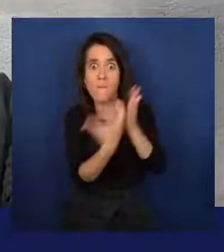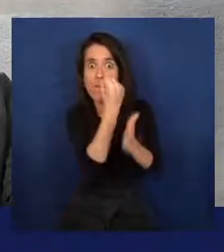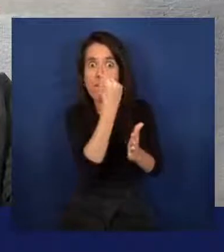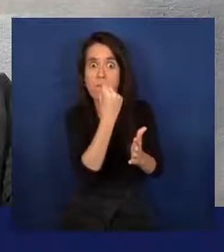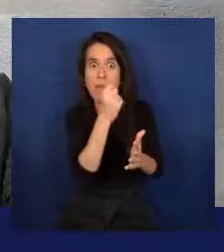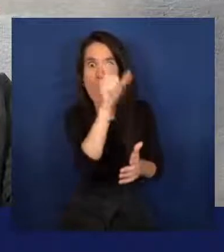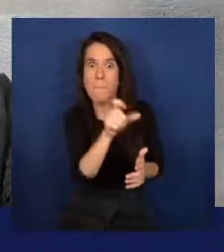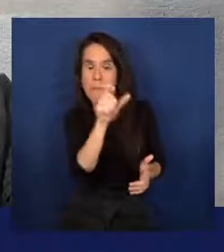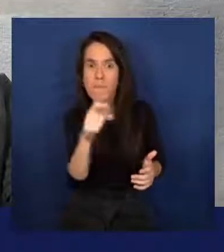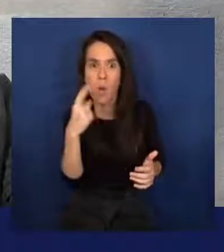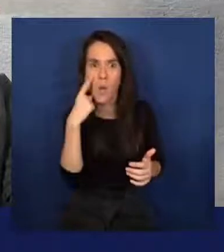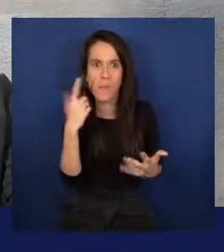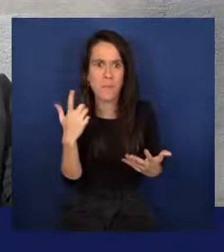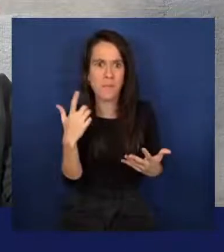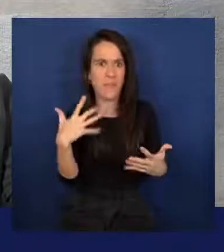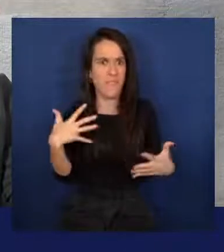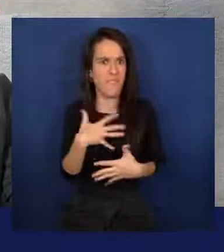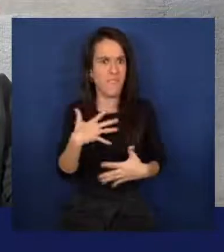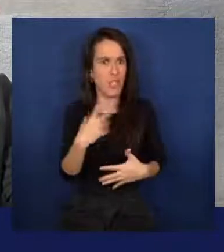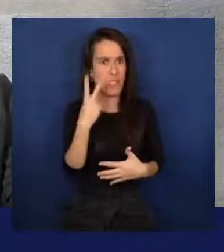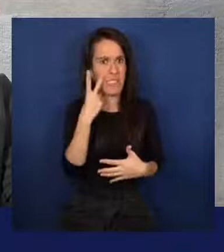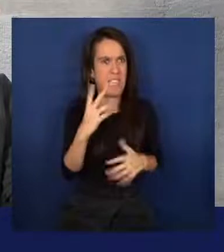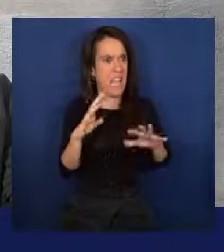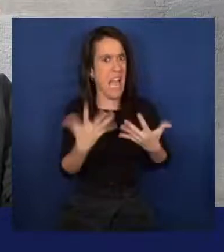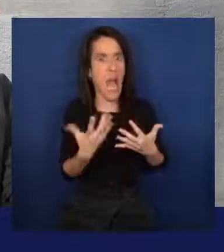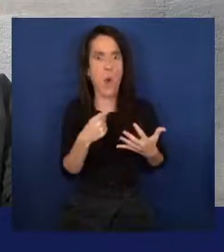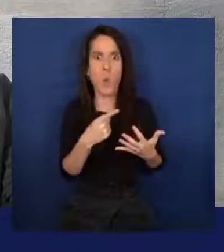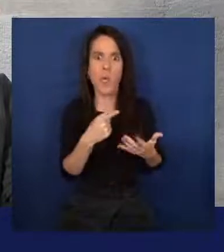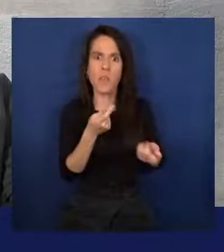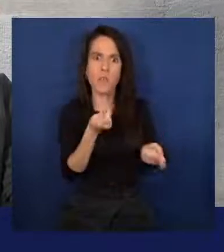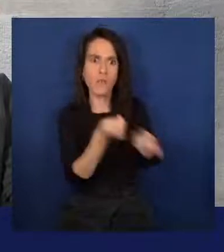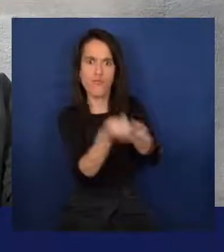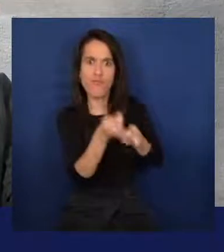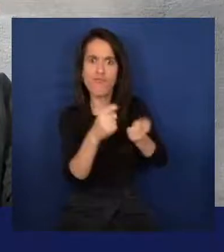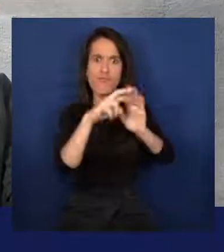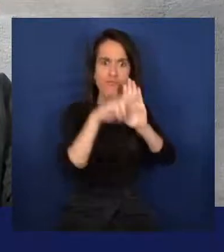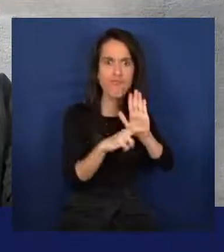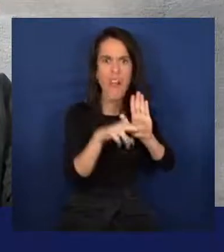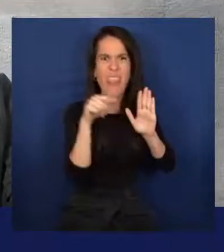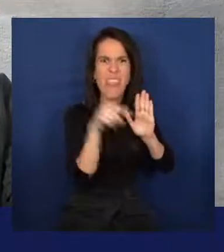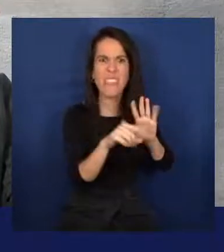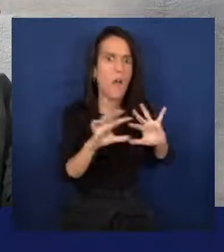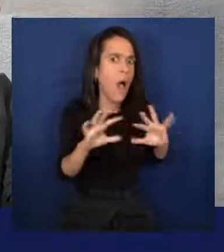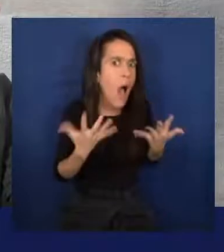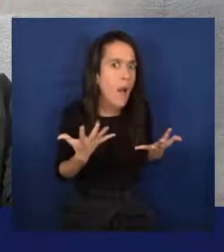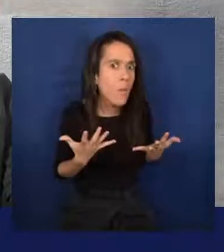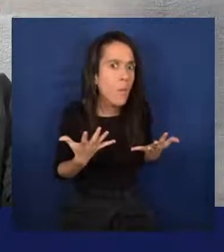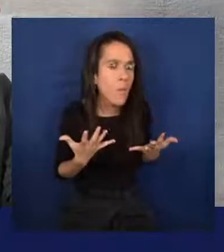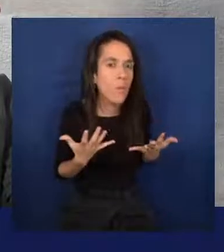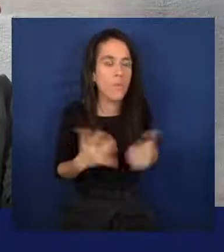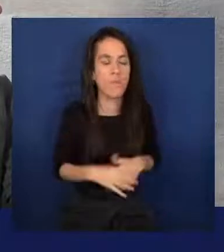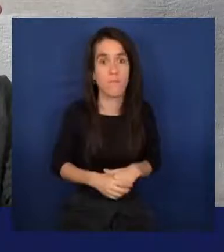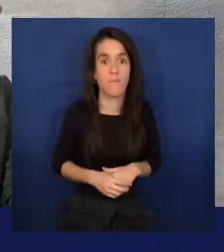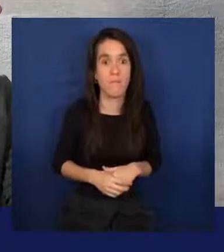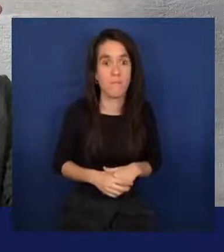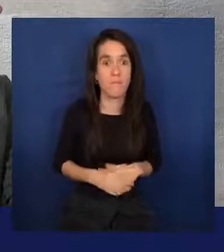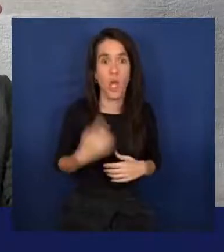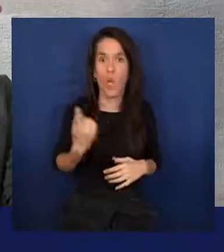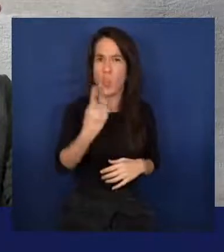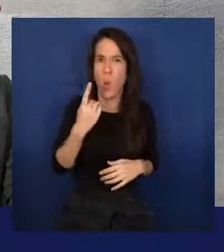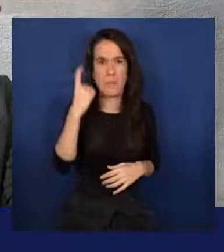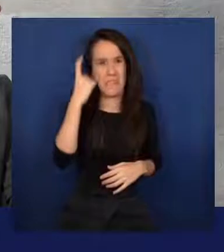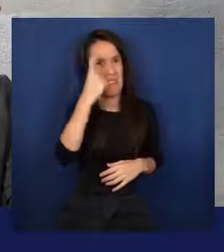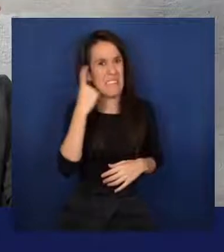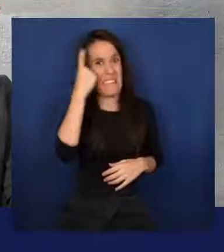to say, how are we licensing this? How are we controlling this? It's always actually been a concern. It's just becoming